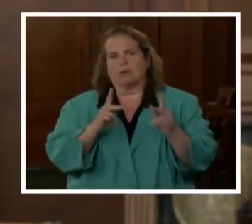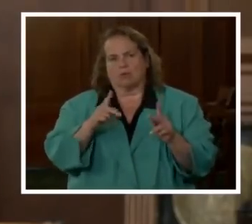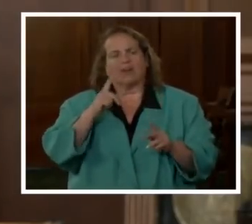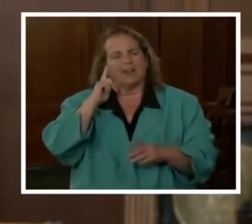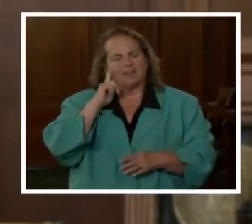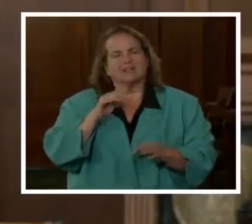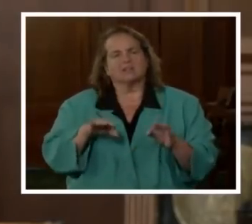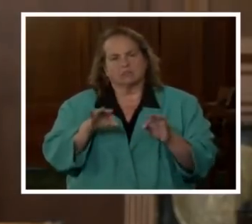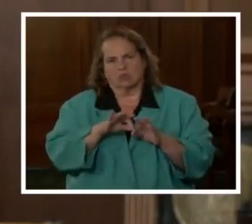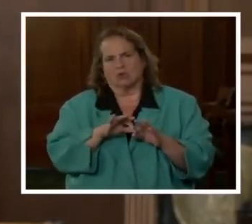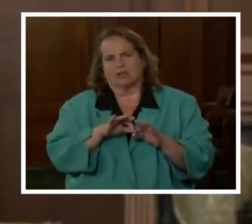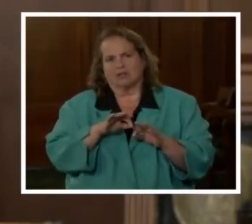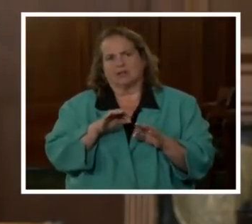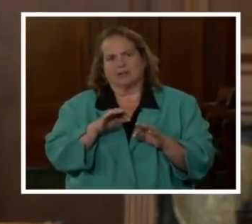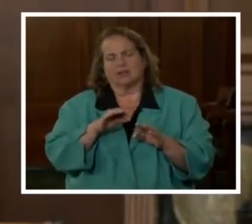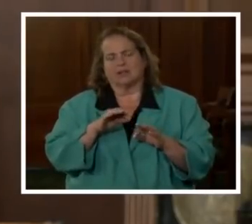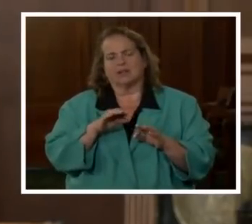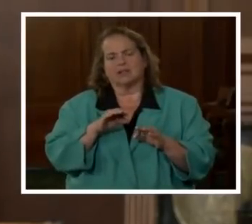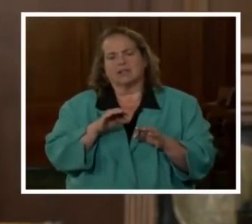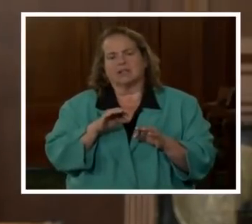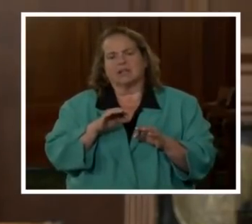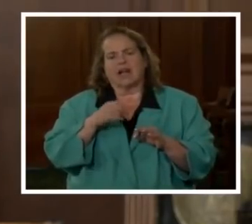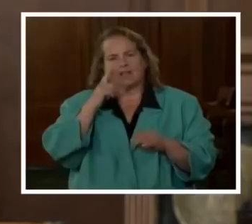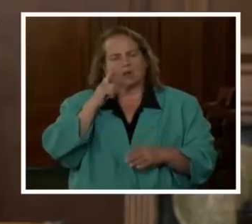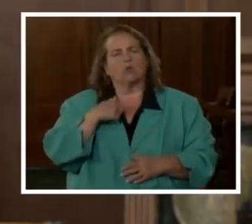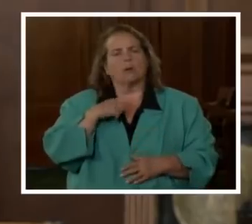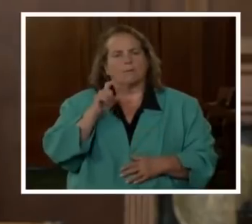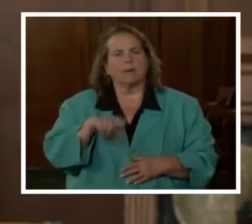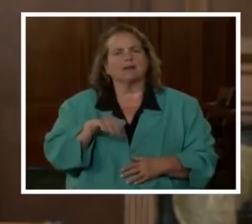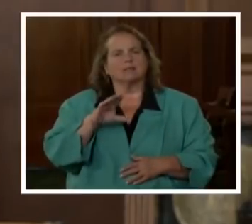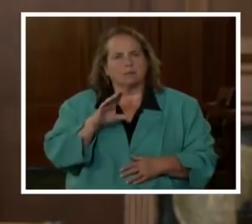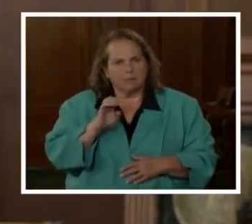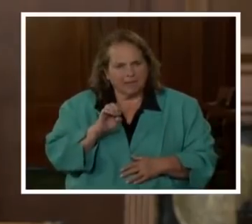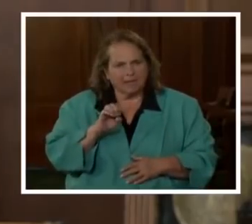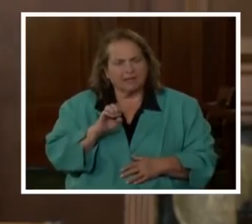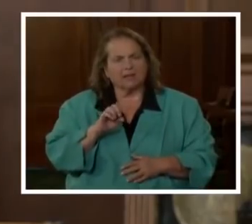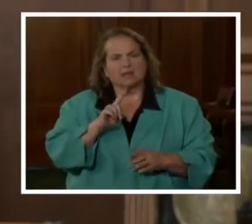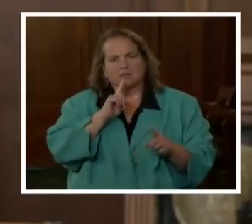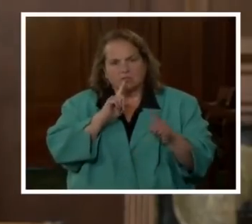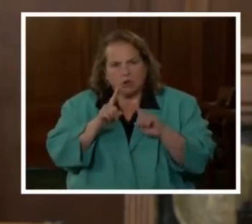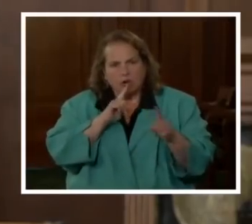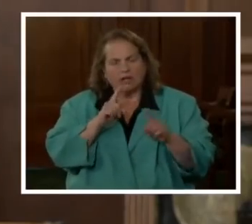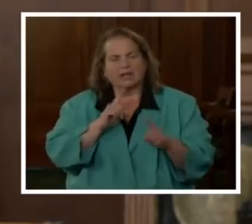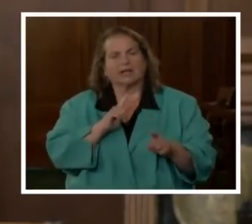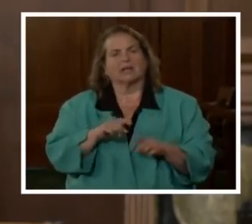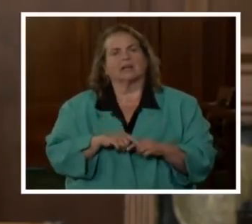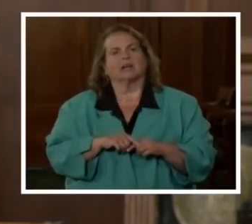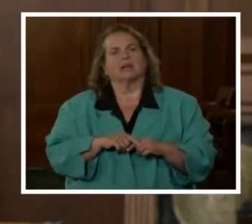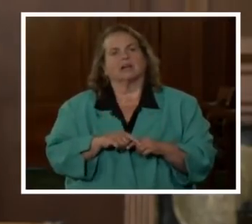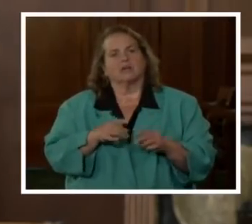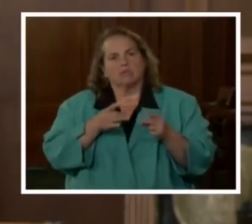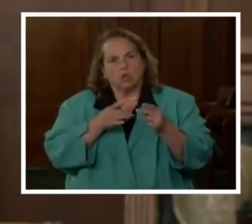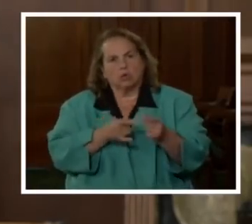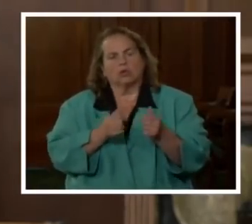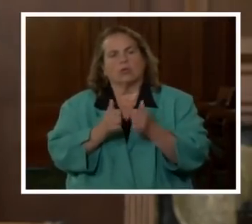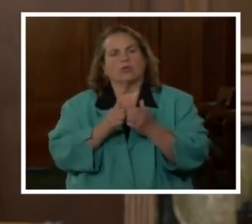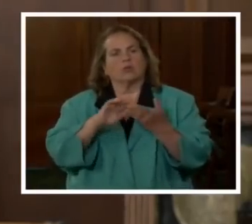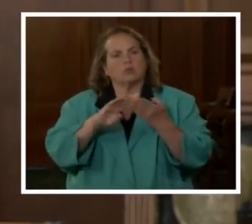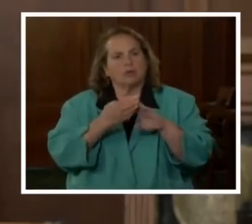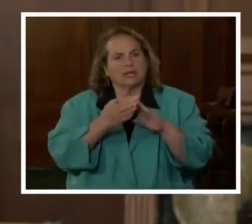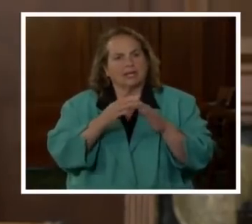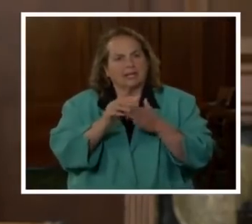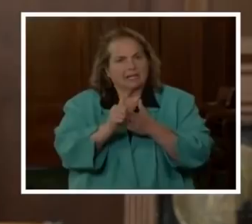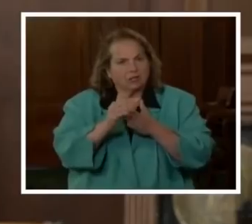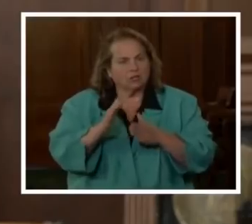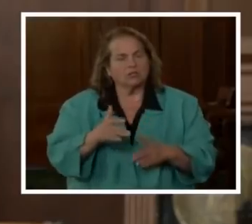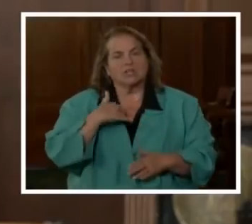than it concerns. I think we got to be fluid. I think we need to be talking with community leaders. I